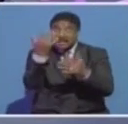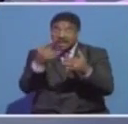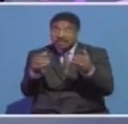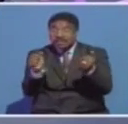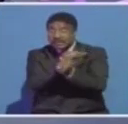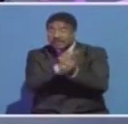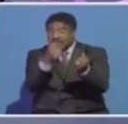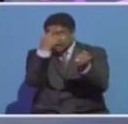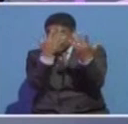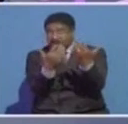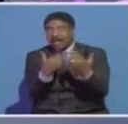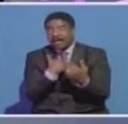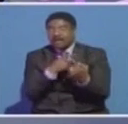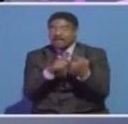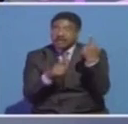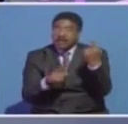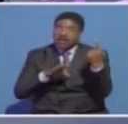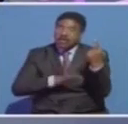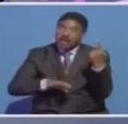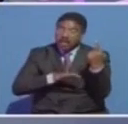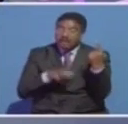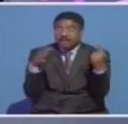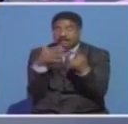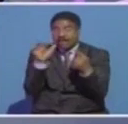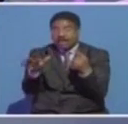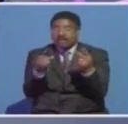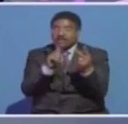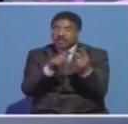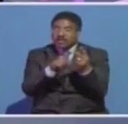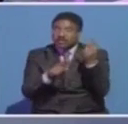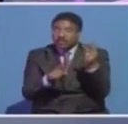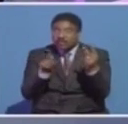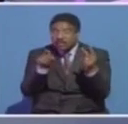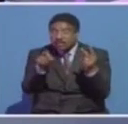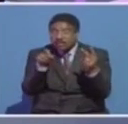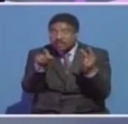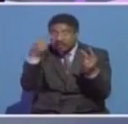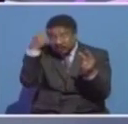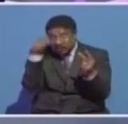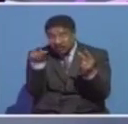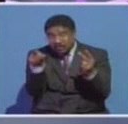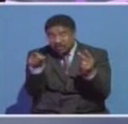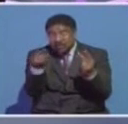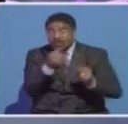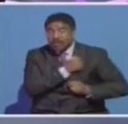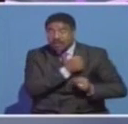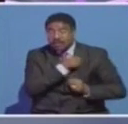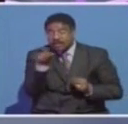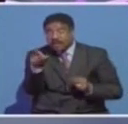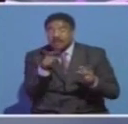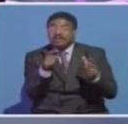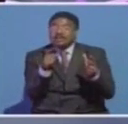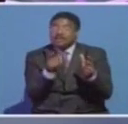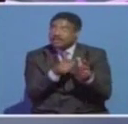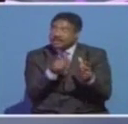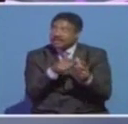anticipated. 1, cholera outbreak, 2, army worms, and drought, and of course floods.